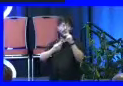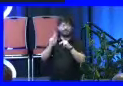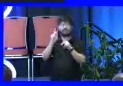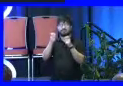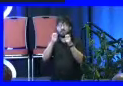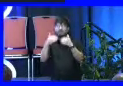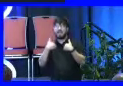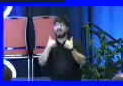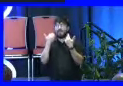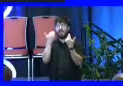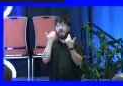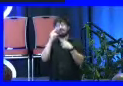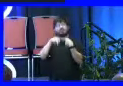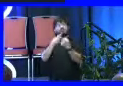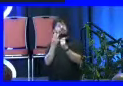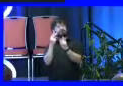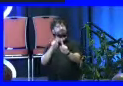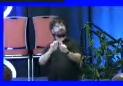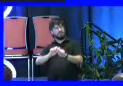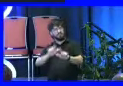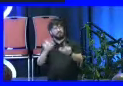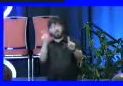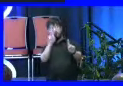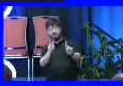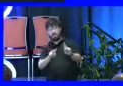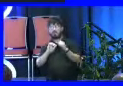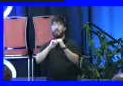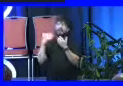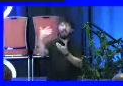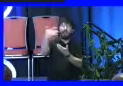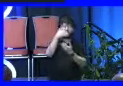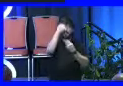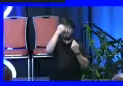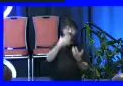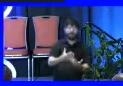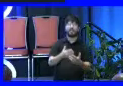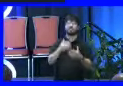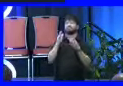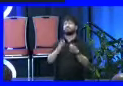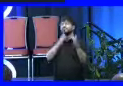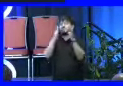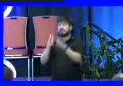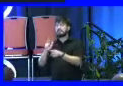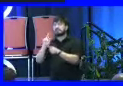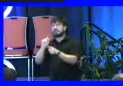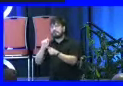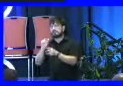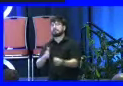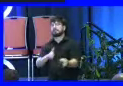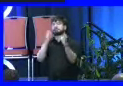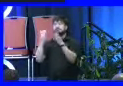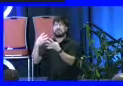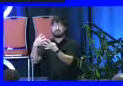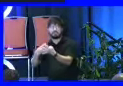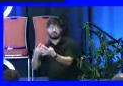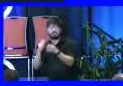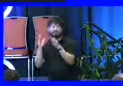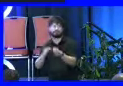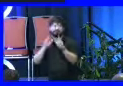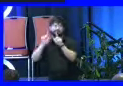goes, from gathering member information through like their data, their screenings, their assessments, and then